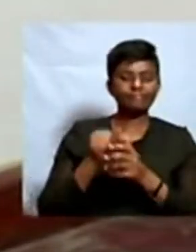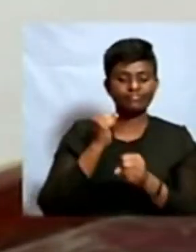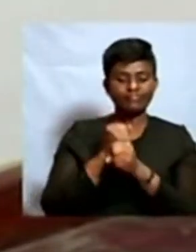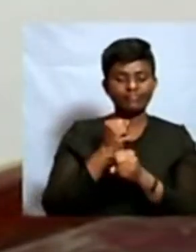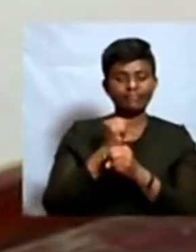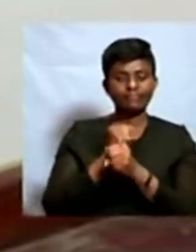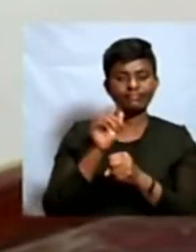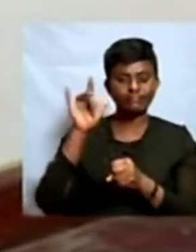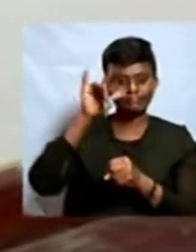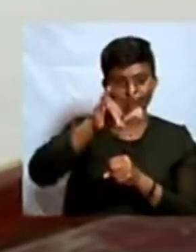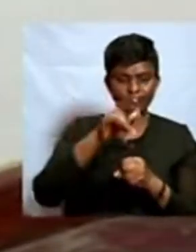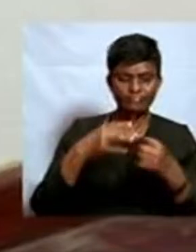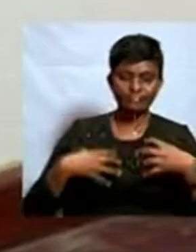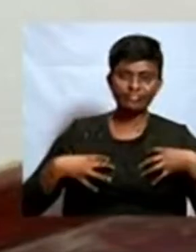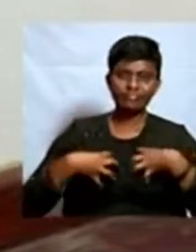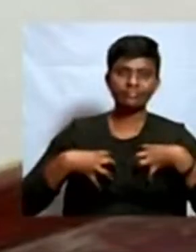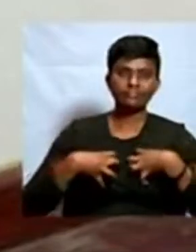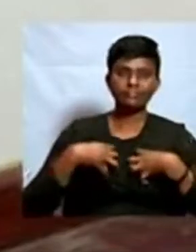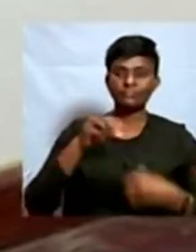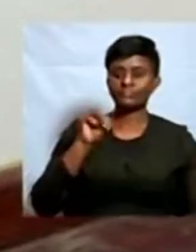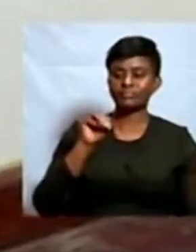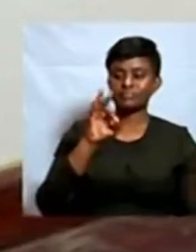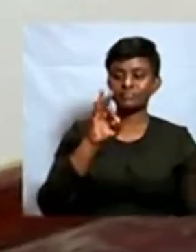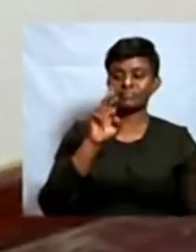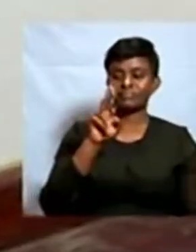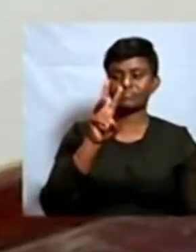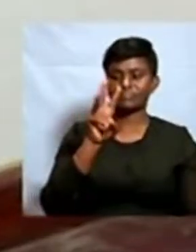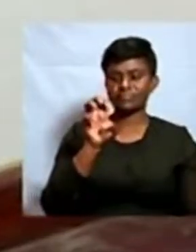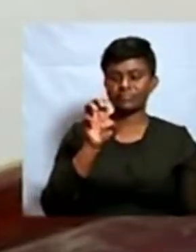to Mfwe, but that would be in our plan